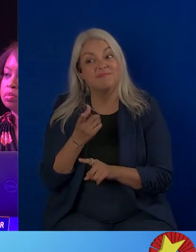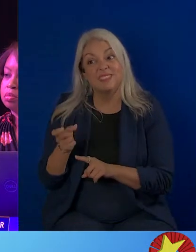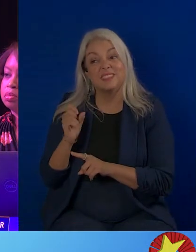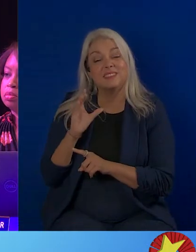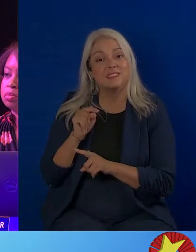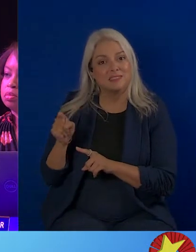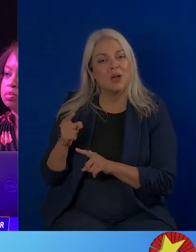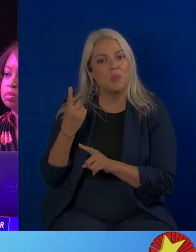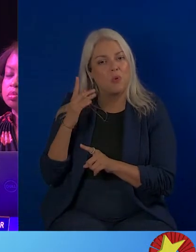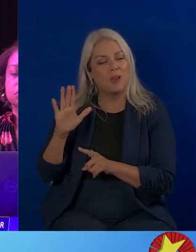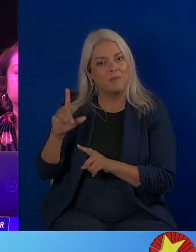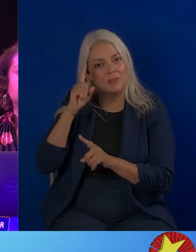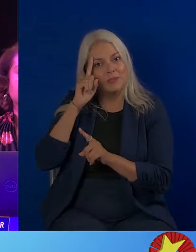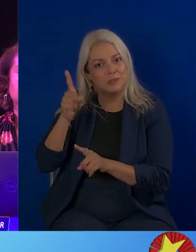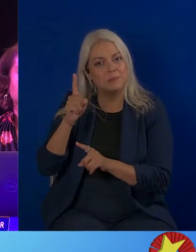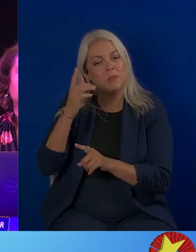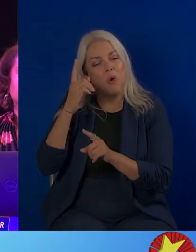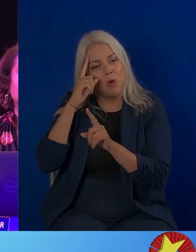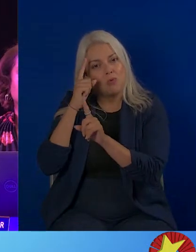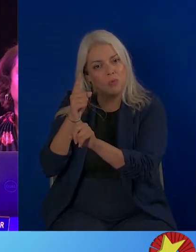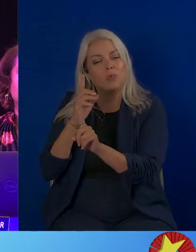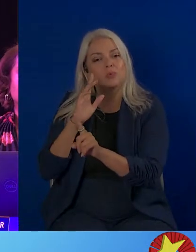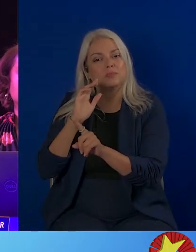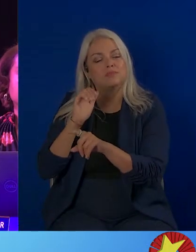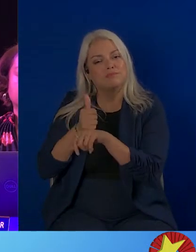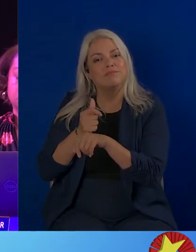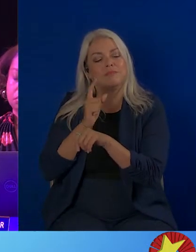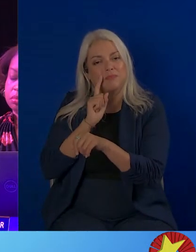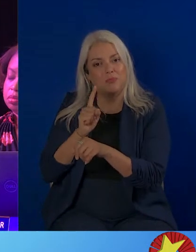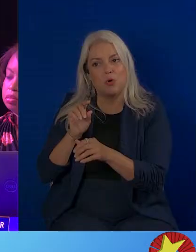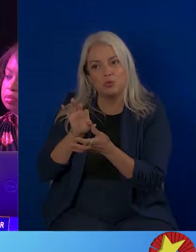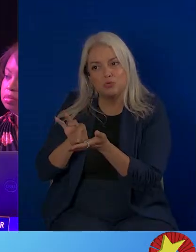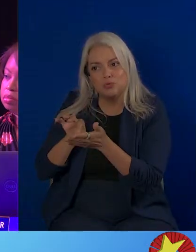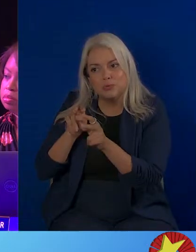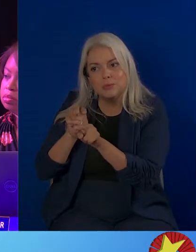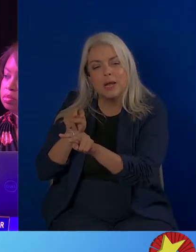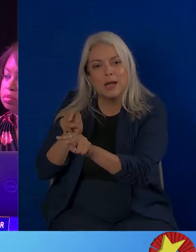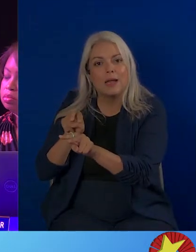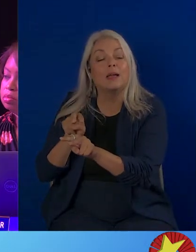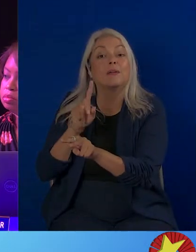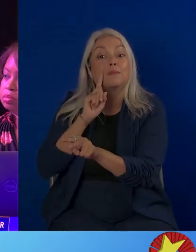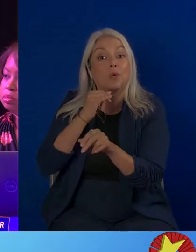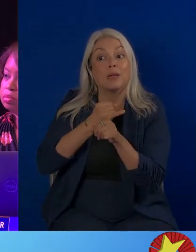just the day students. And so that's one of his goals moving forward.